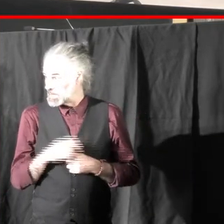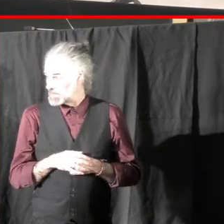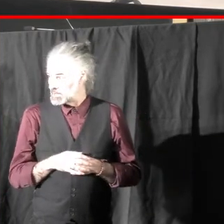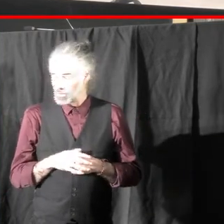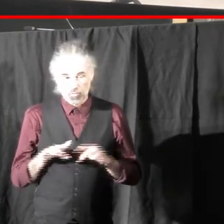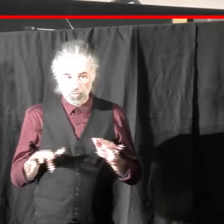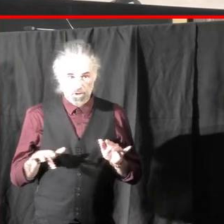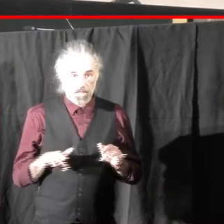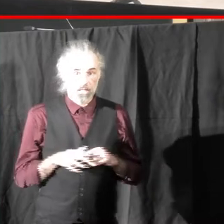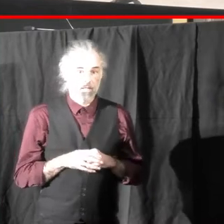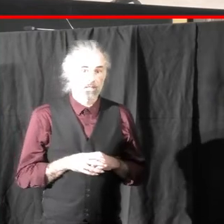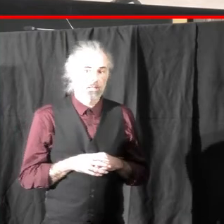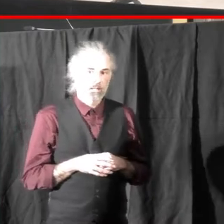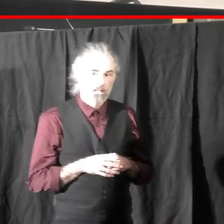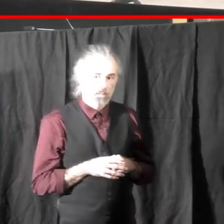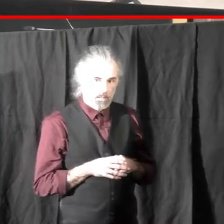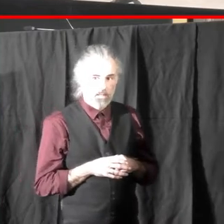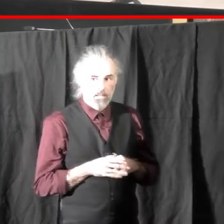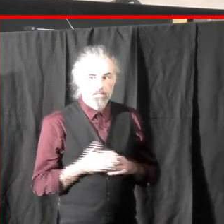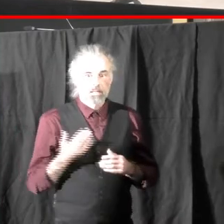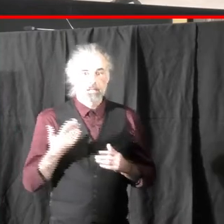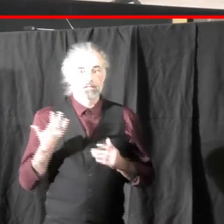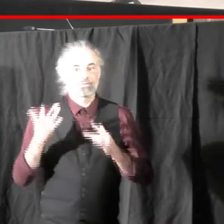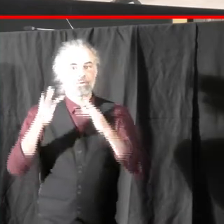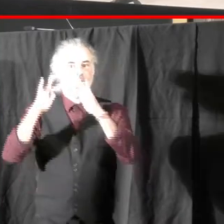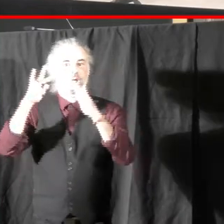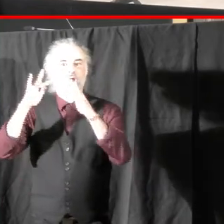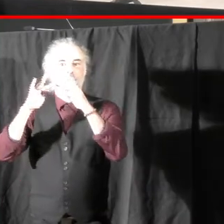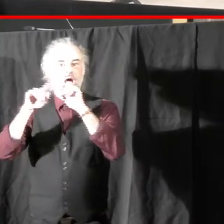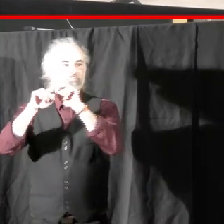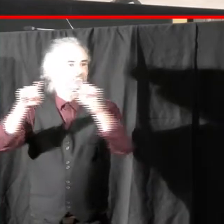yet. So online,